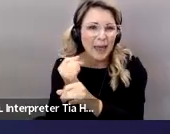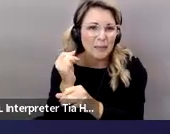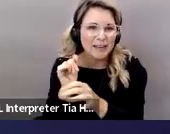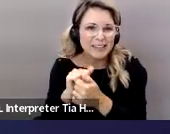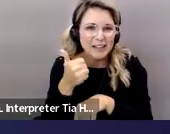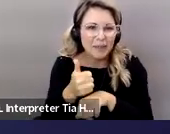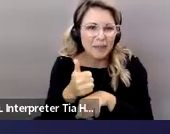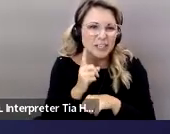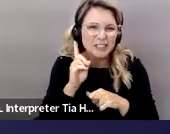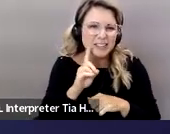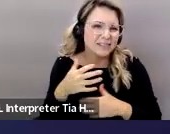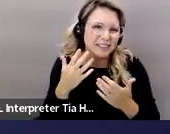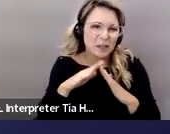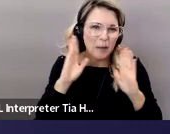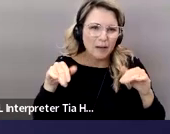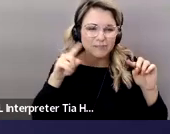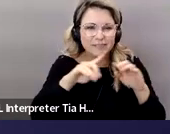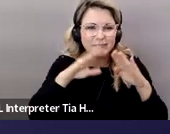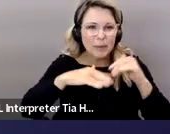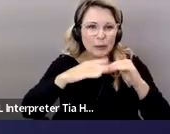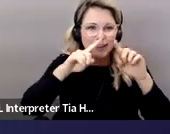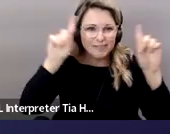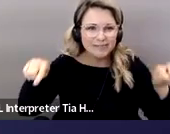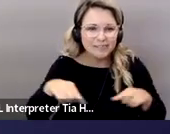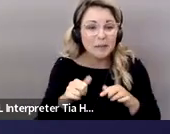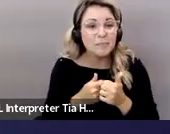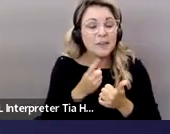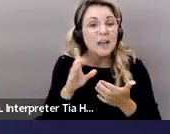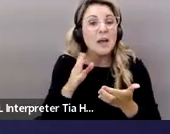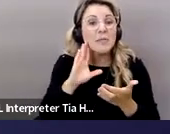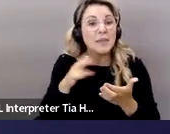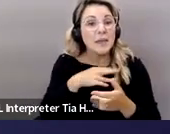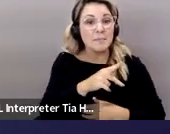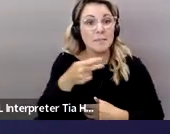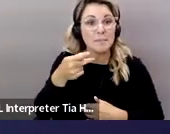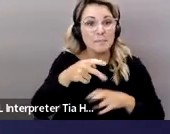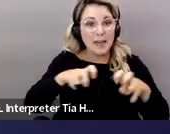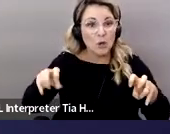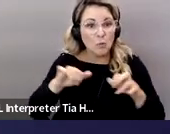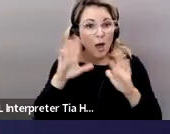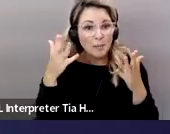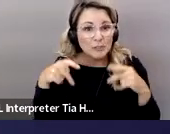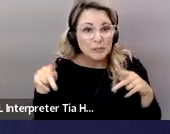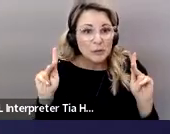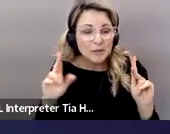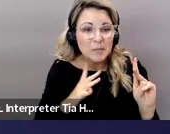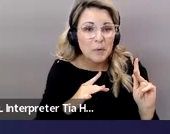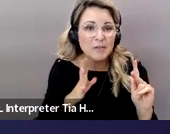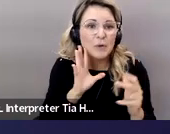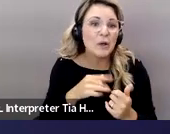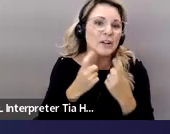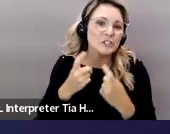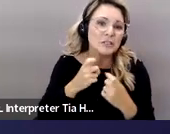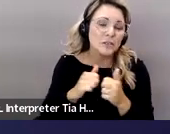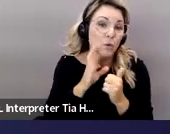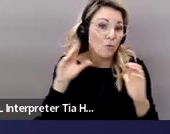the participants who are joining us today. Our moderator and panelists will provide an opportunity for questions today, and we welcome questions from all of our